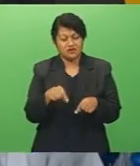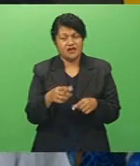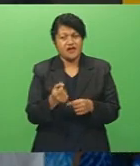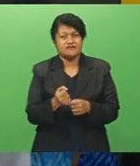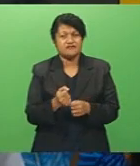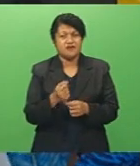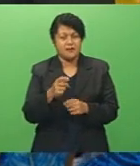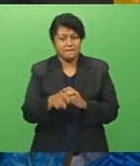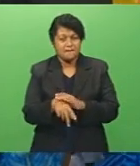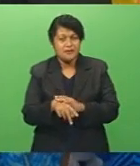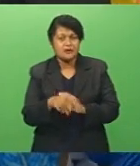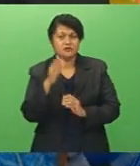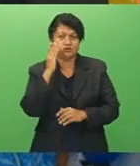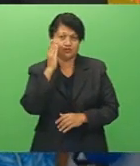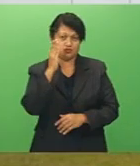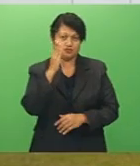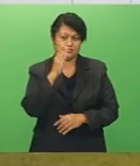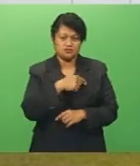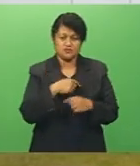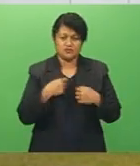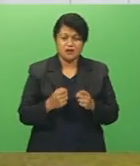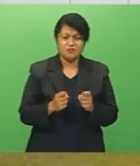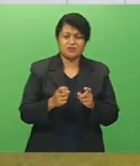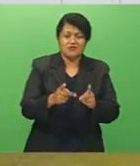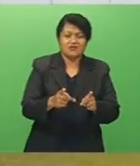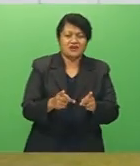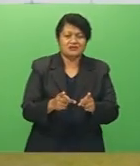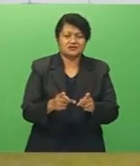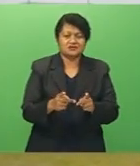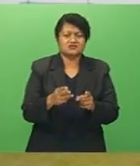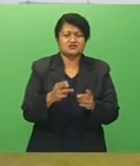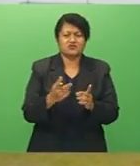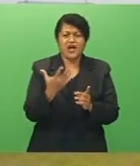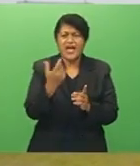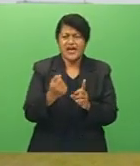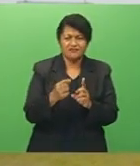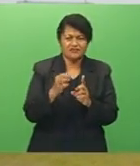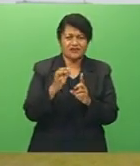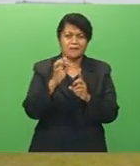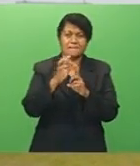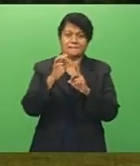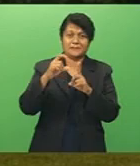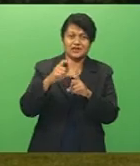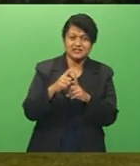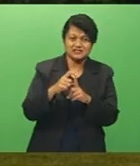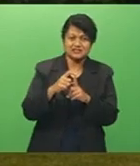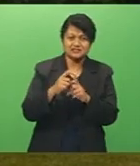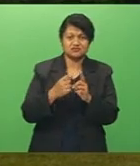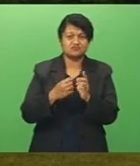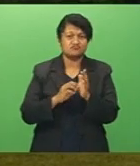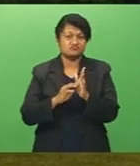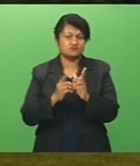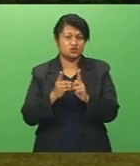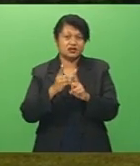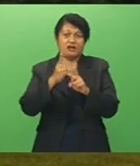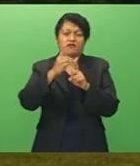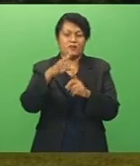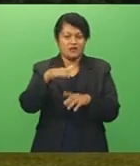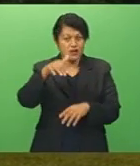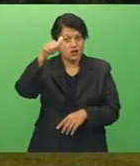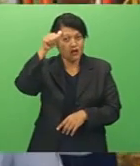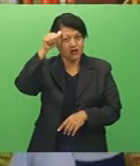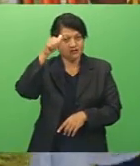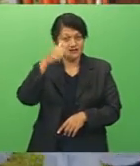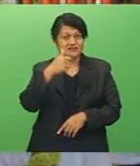providing them with the skills and knowledge through professional development sessions to upgrade their knowledge. 30 of the 96 students